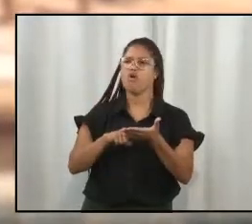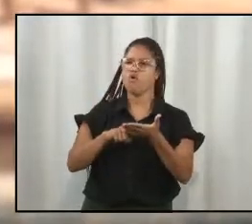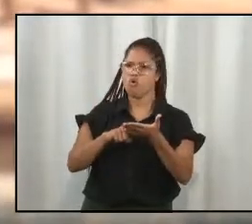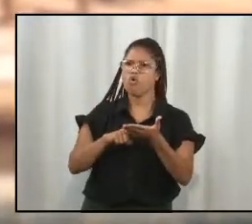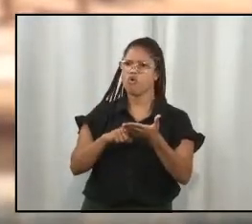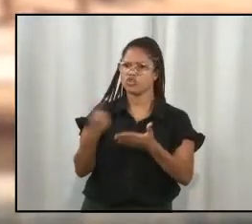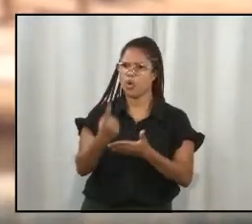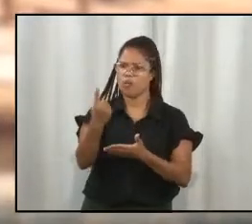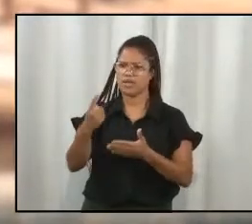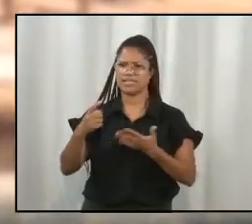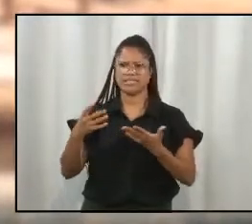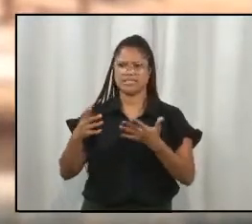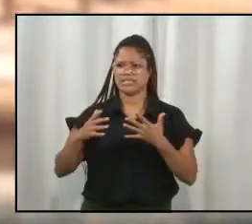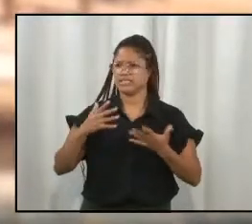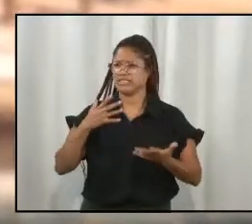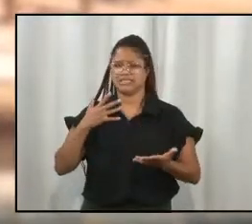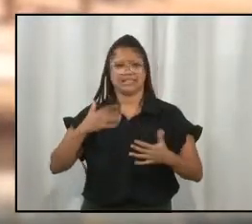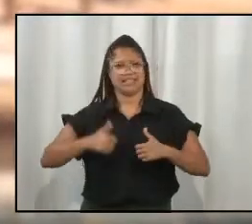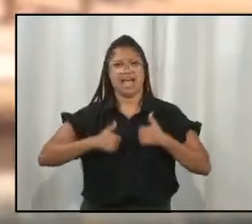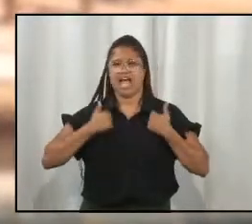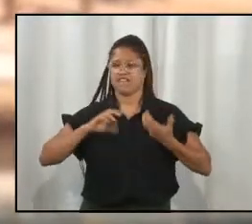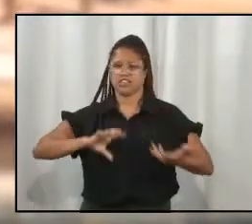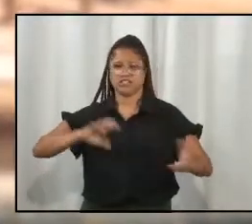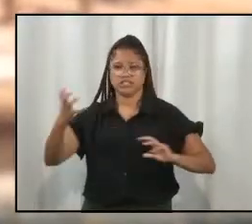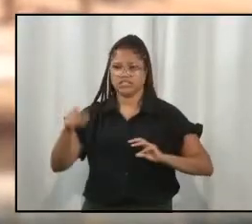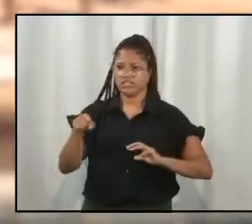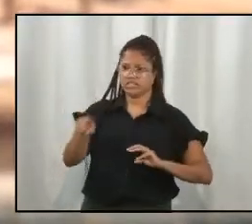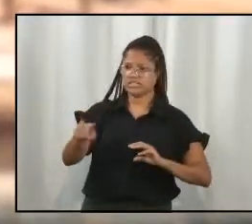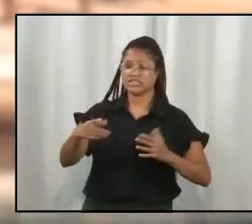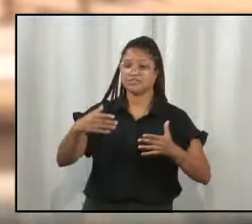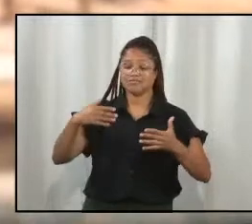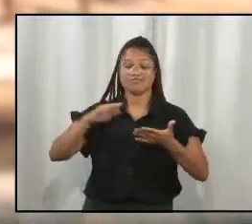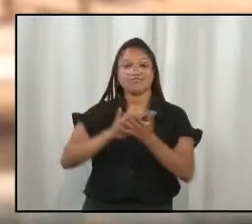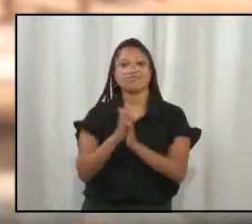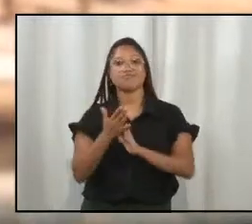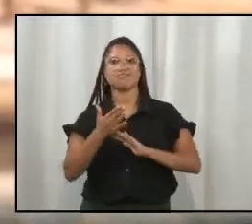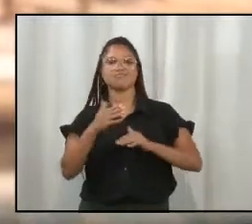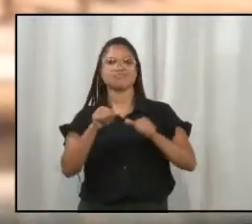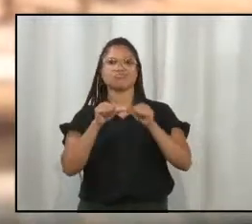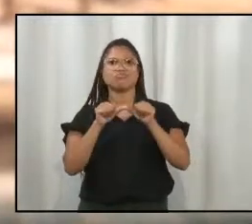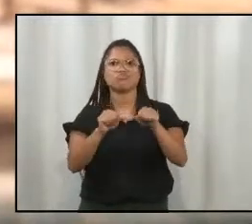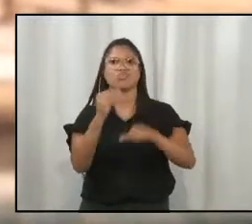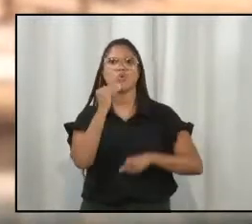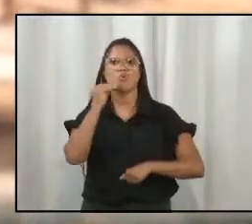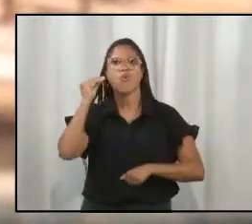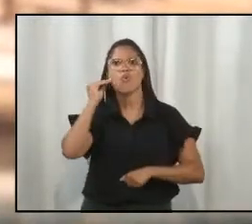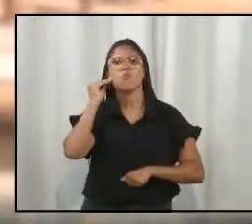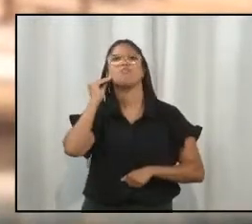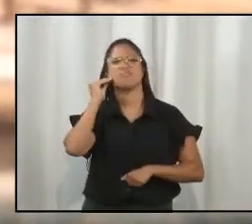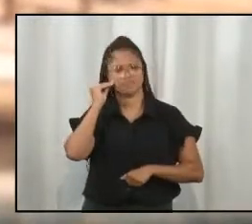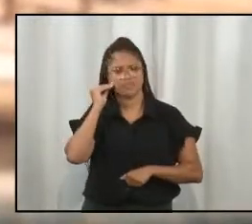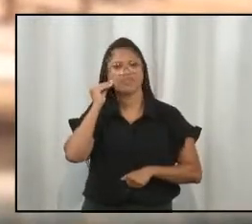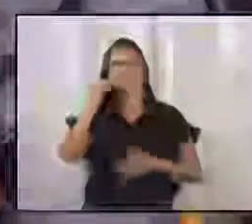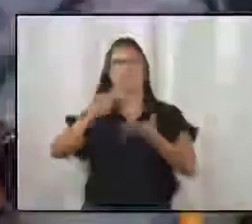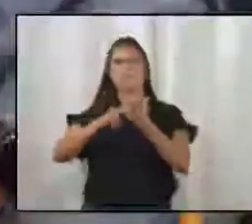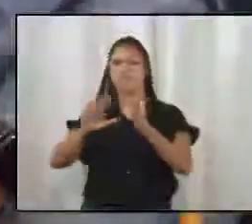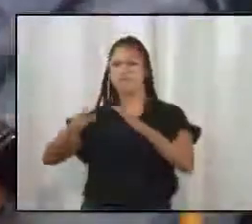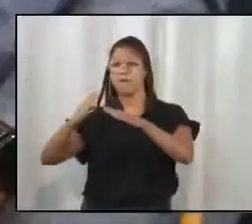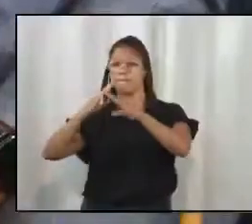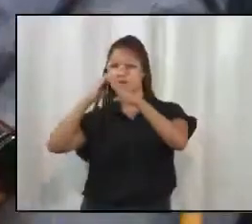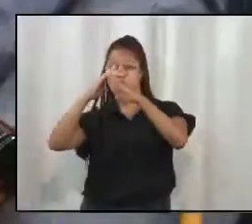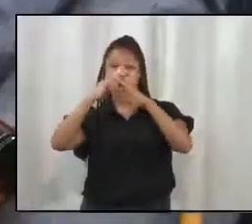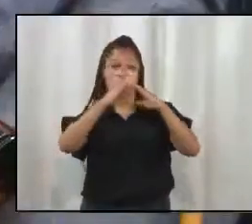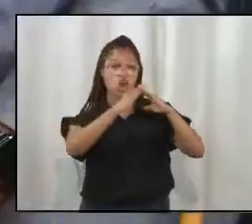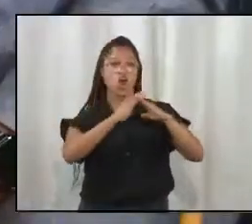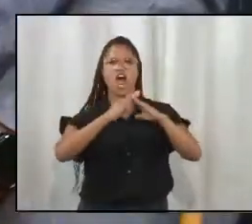live is really a prerequisite for people to be able to overcome their barriers to being permanently housed.